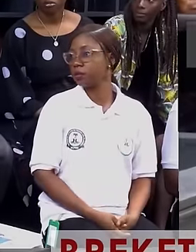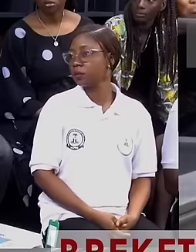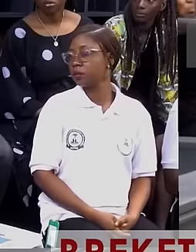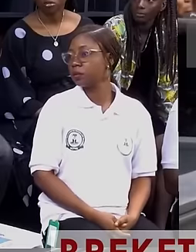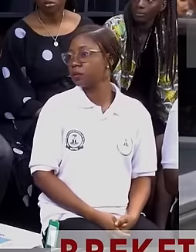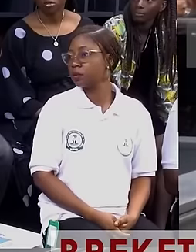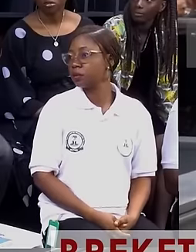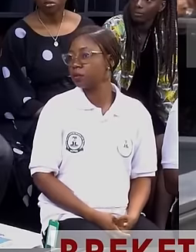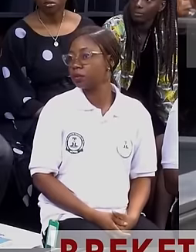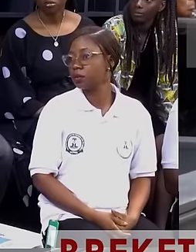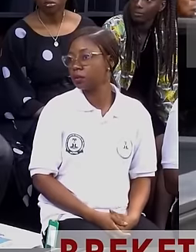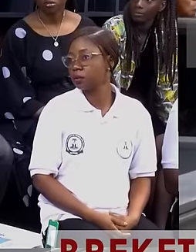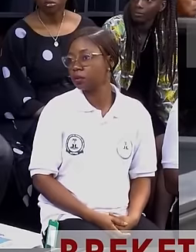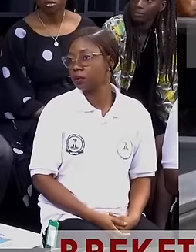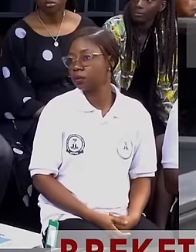In Abuja here.